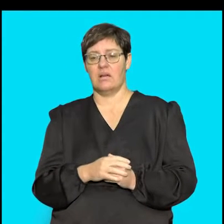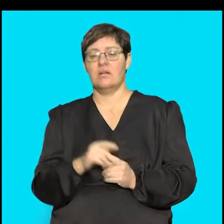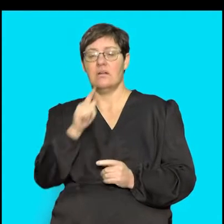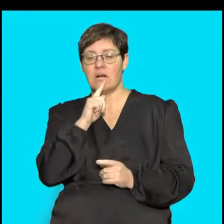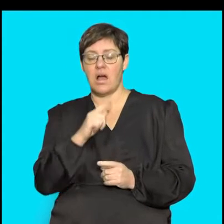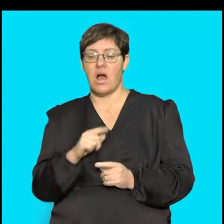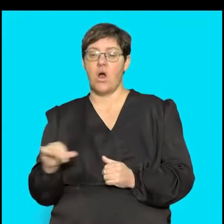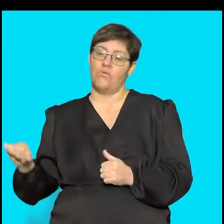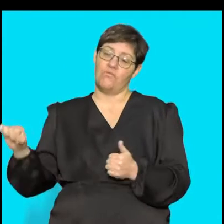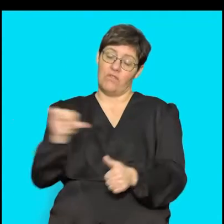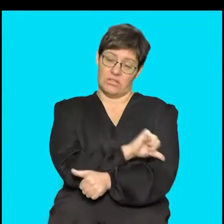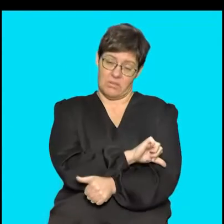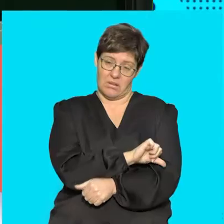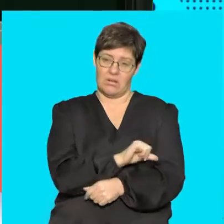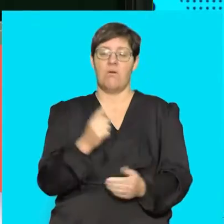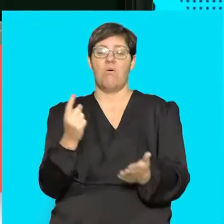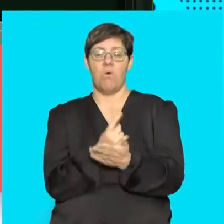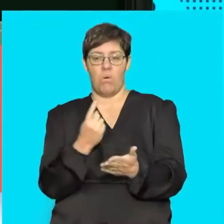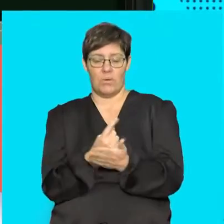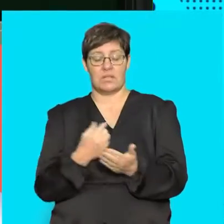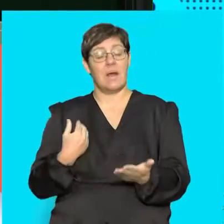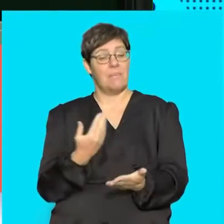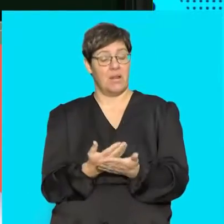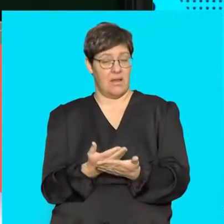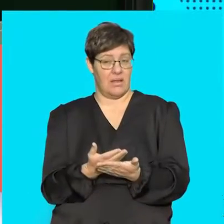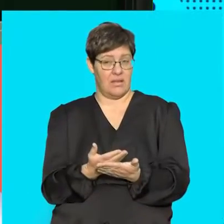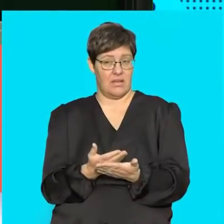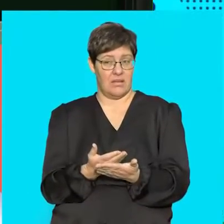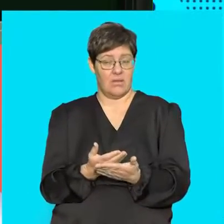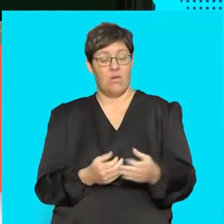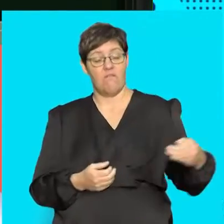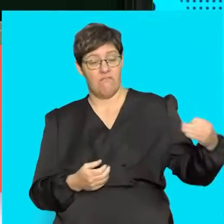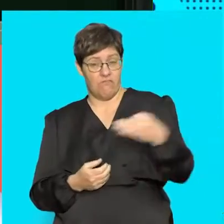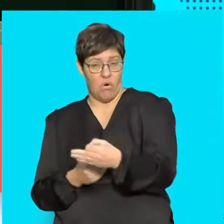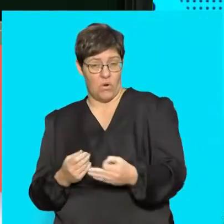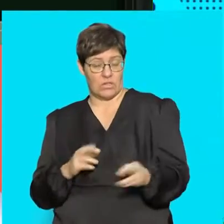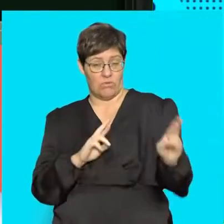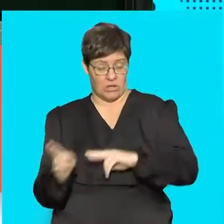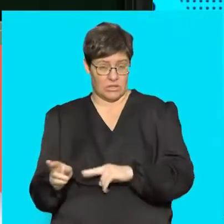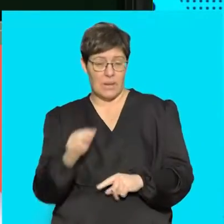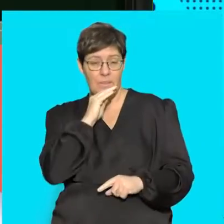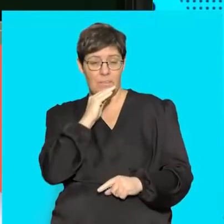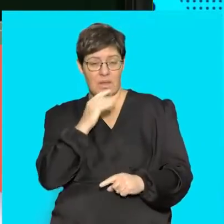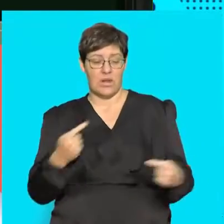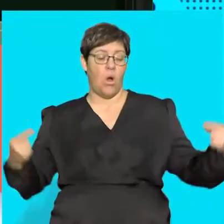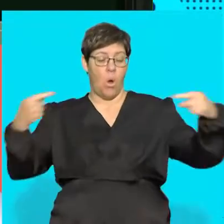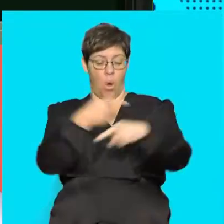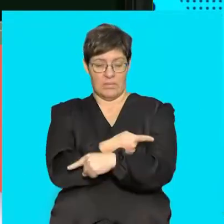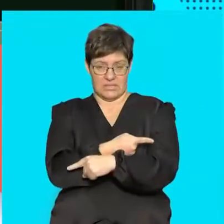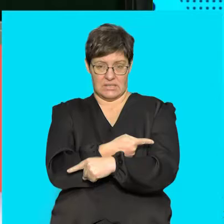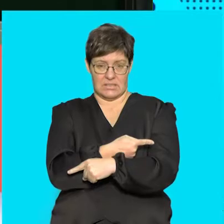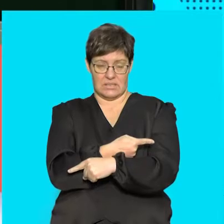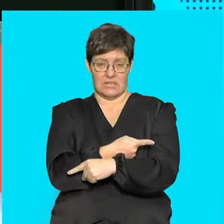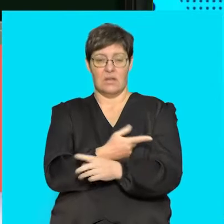that's given on a reversible reaction always apply to the forward reaction, meaning the opposite is true for